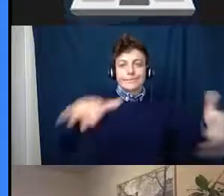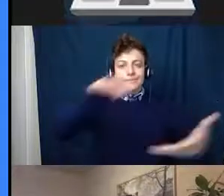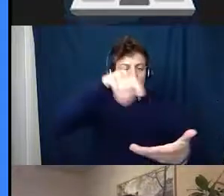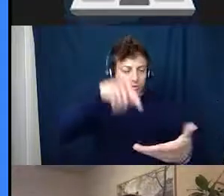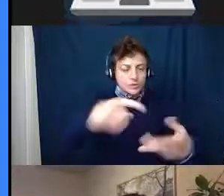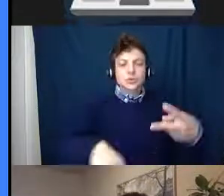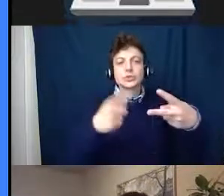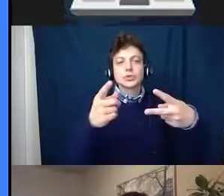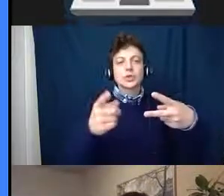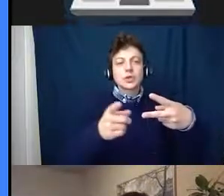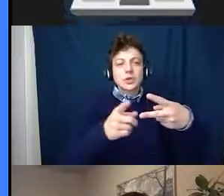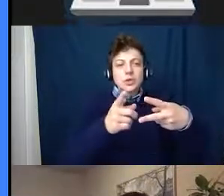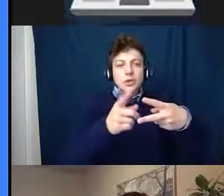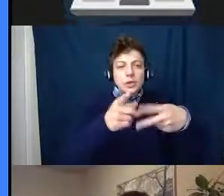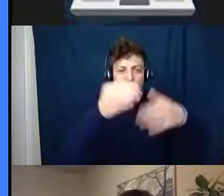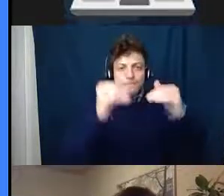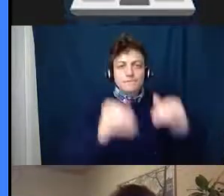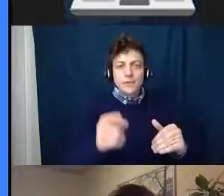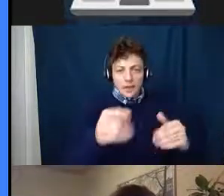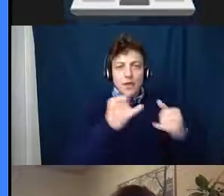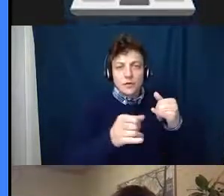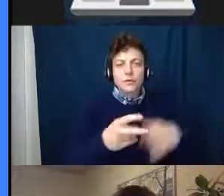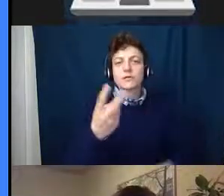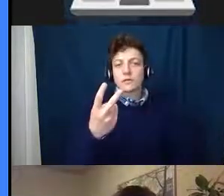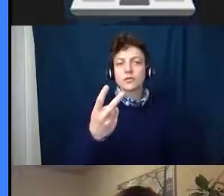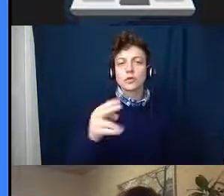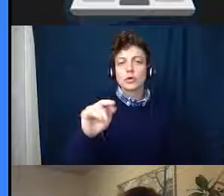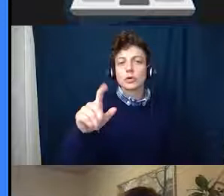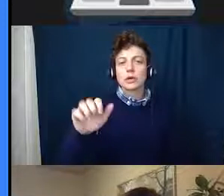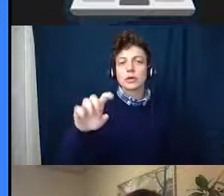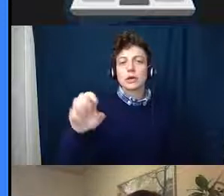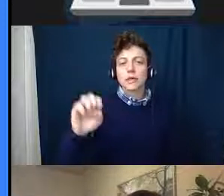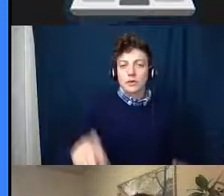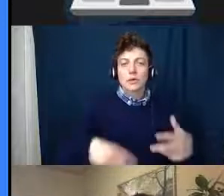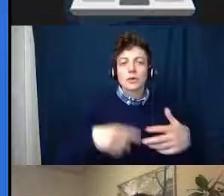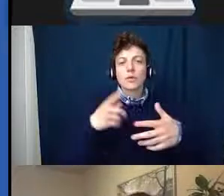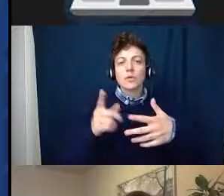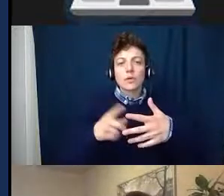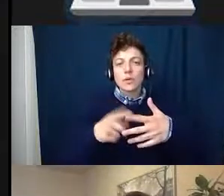breathing mask, a pamphlet about Soul Collective and Next Distro, and information about fentanyl.